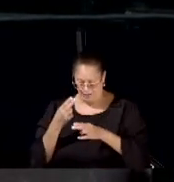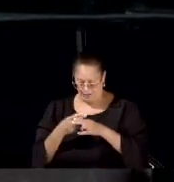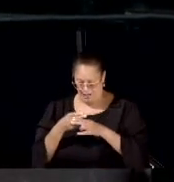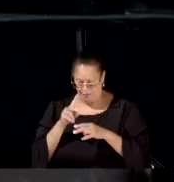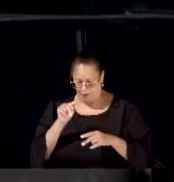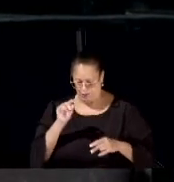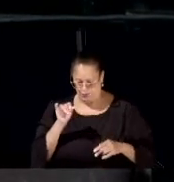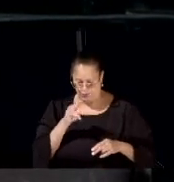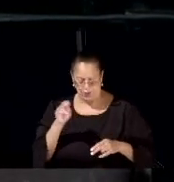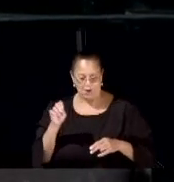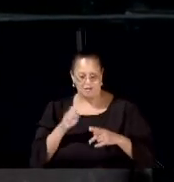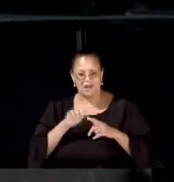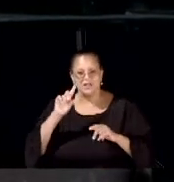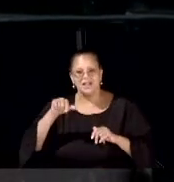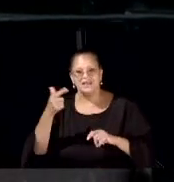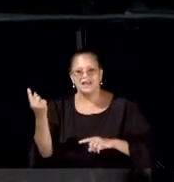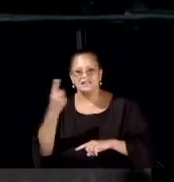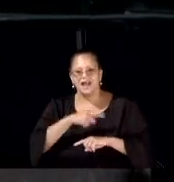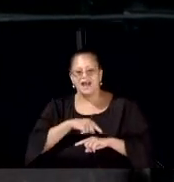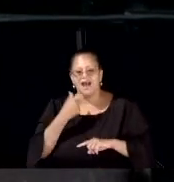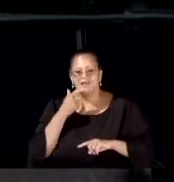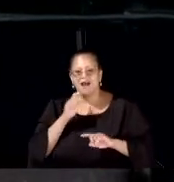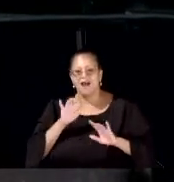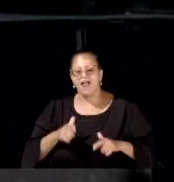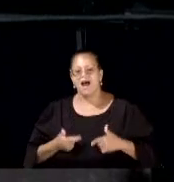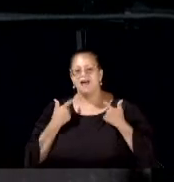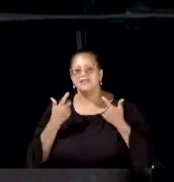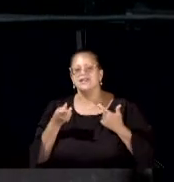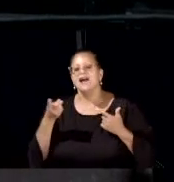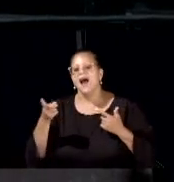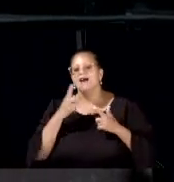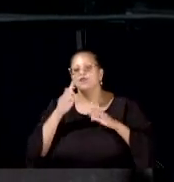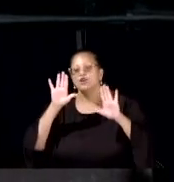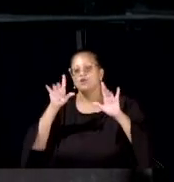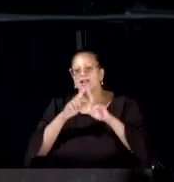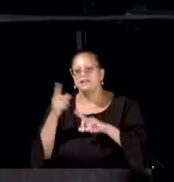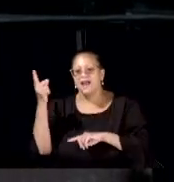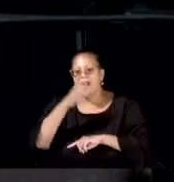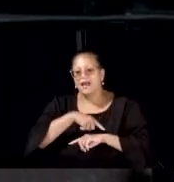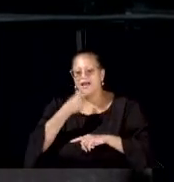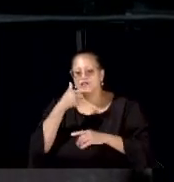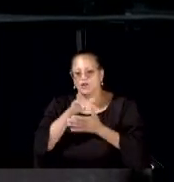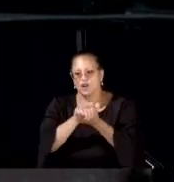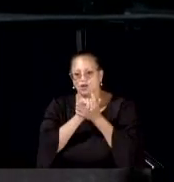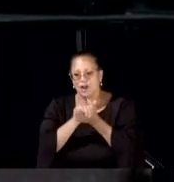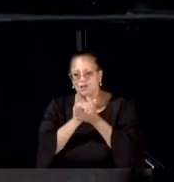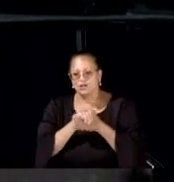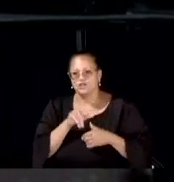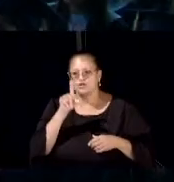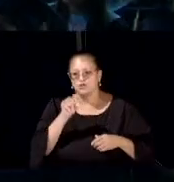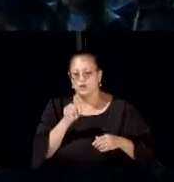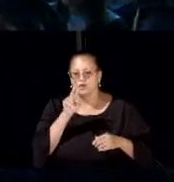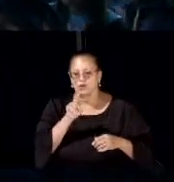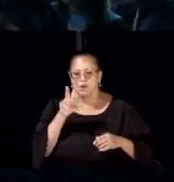for the next stage of our lives. Have a great day, everyone, and congratulations to the class of 2023. We made